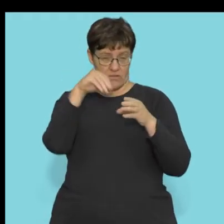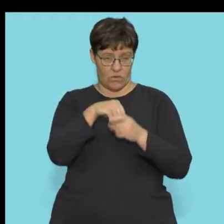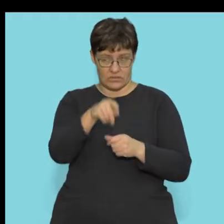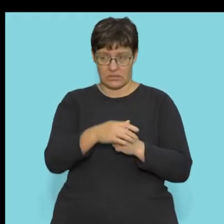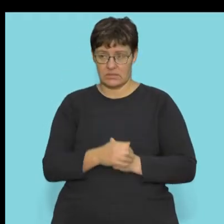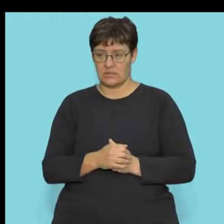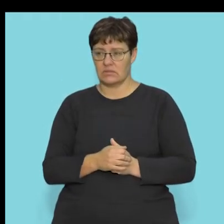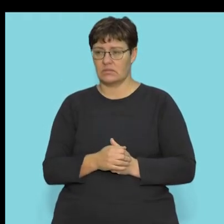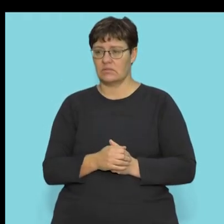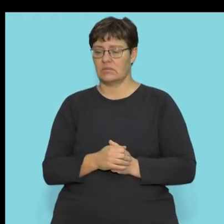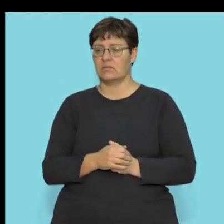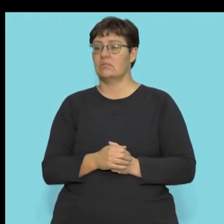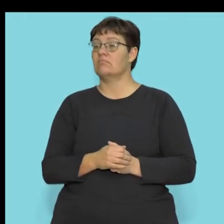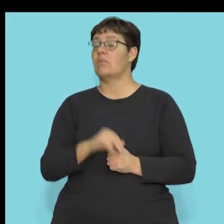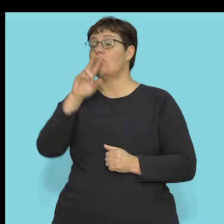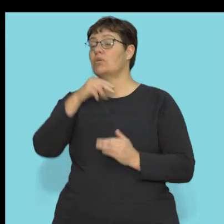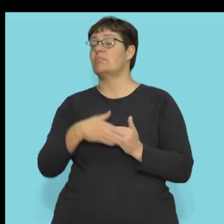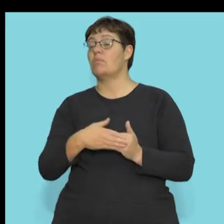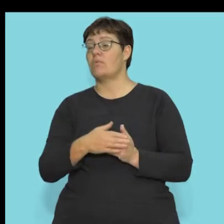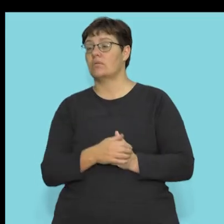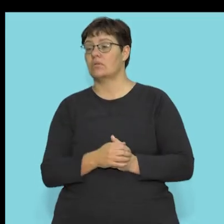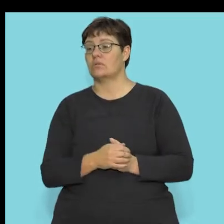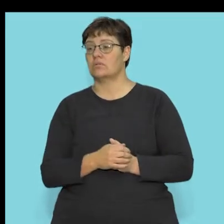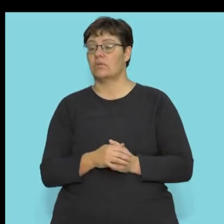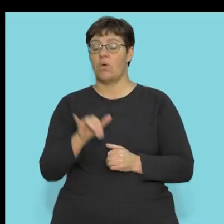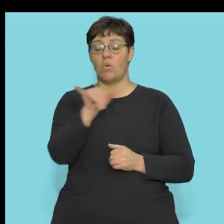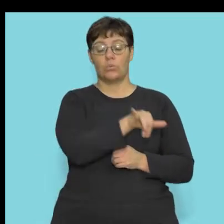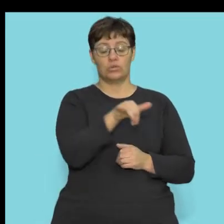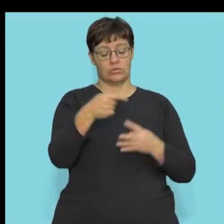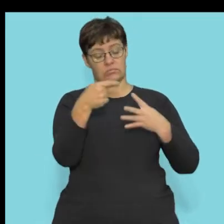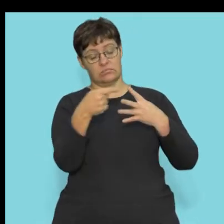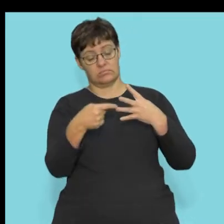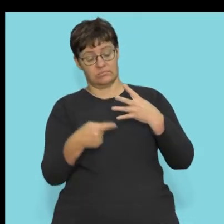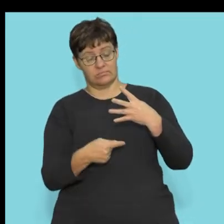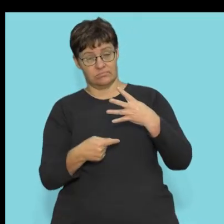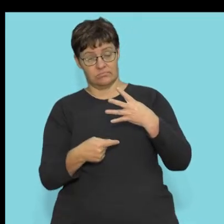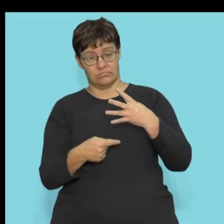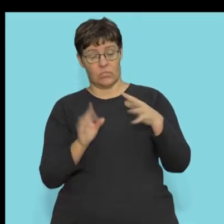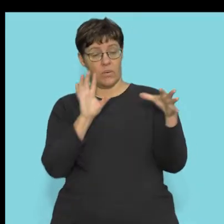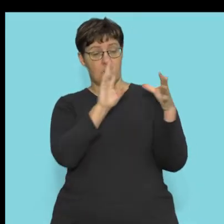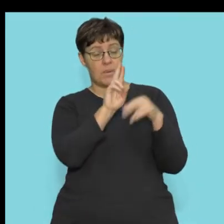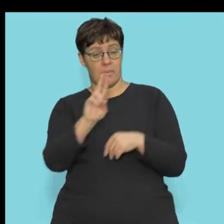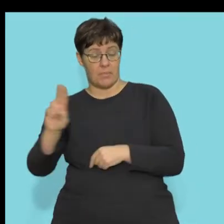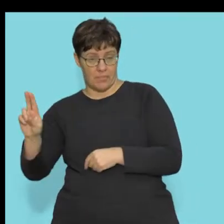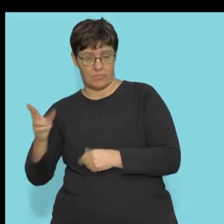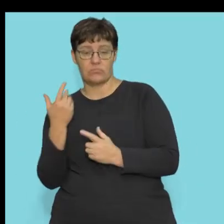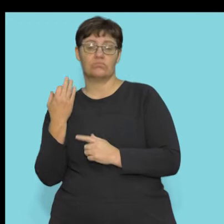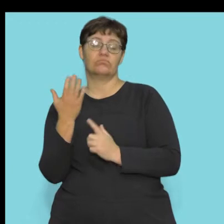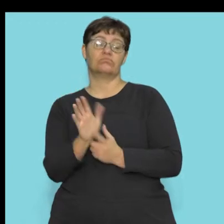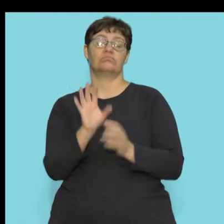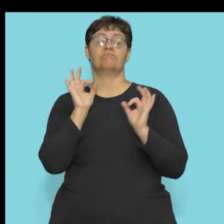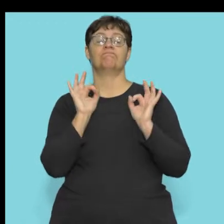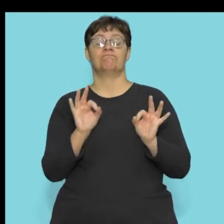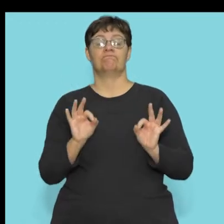this process. Let's read the question further. Which one of the following combinations show the correct